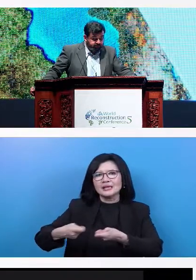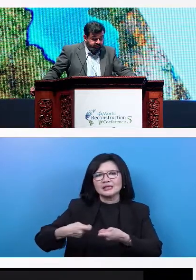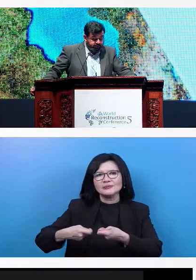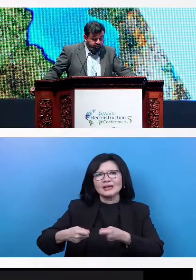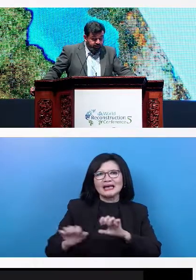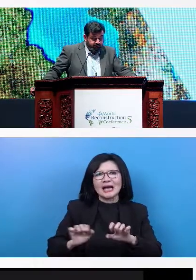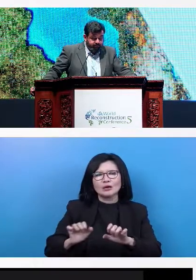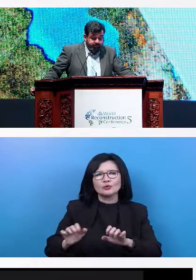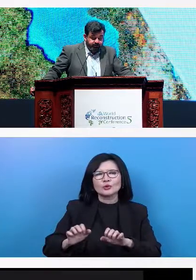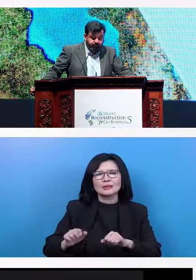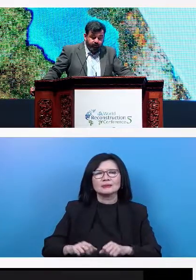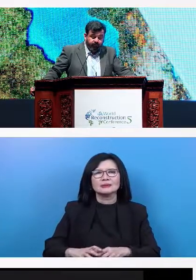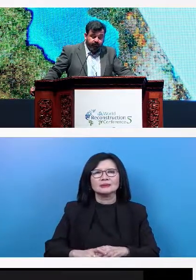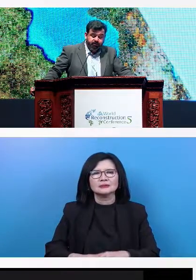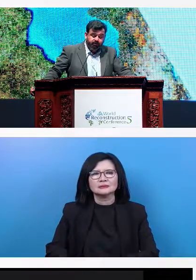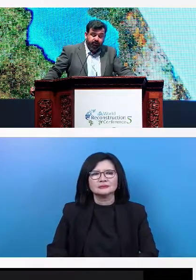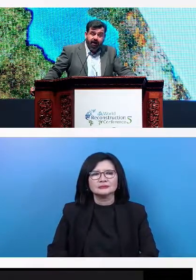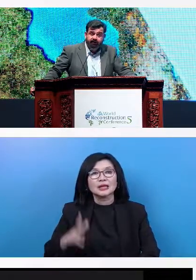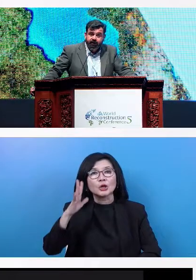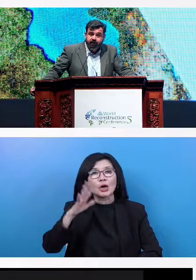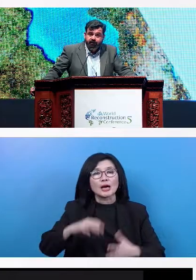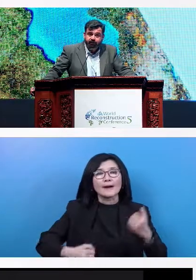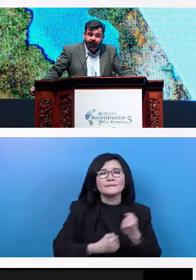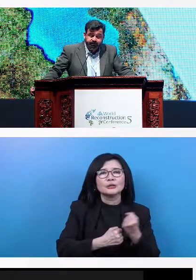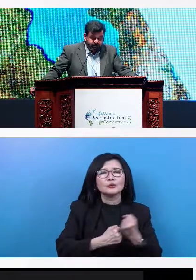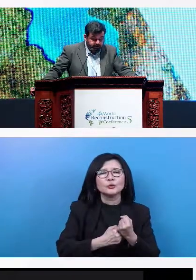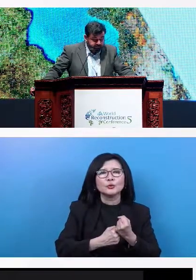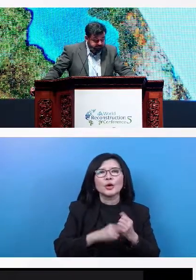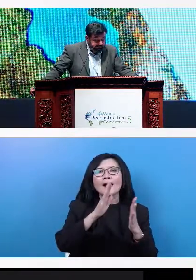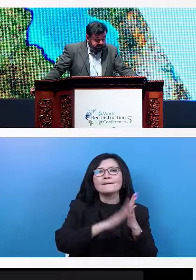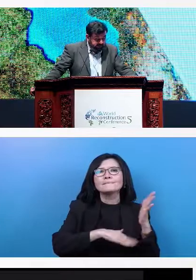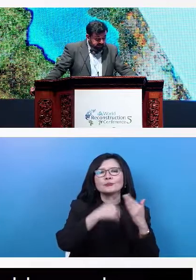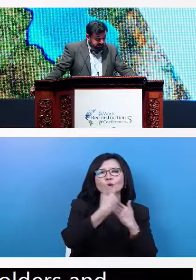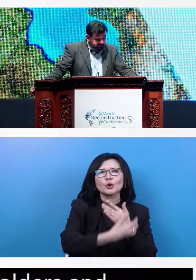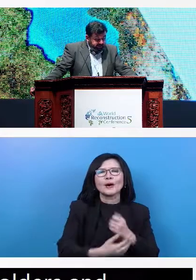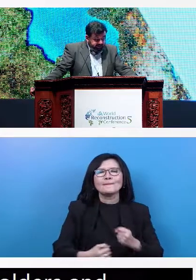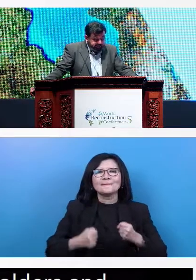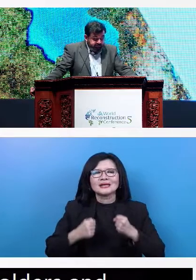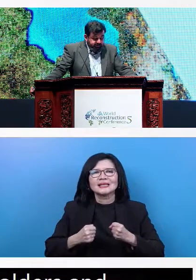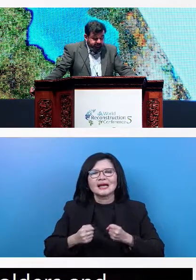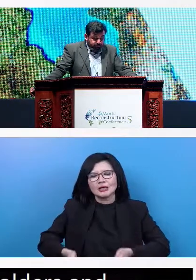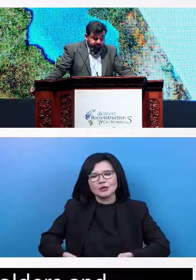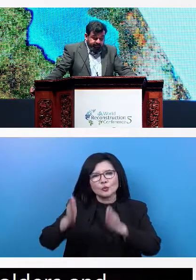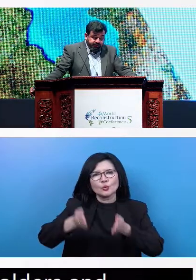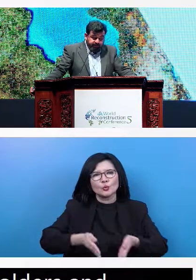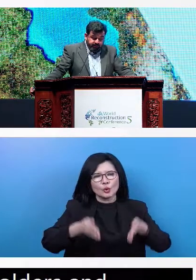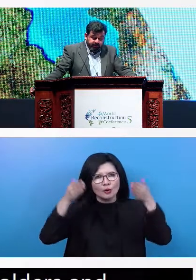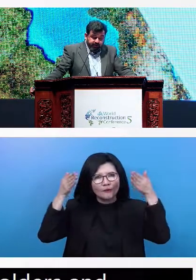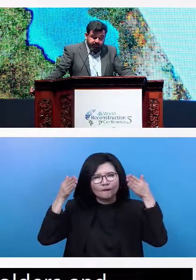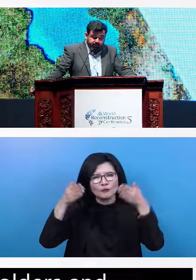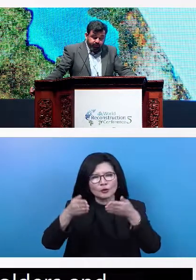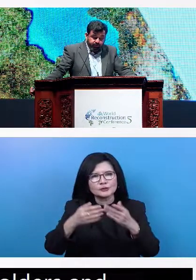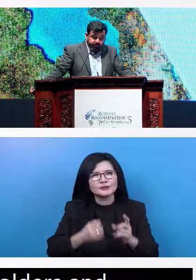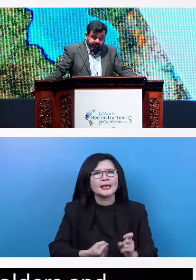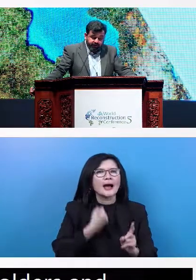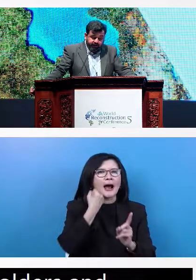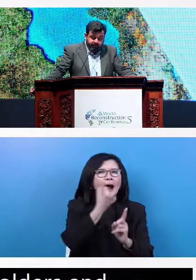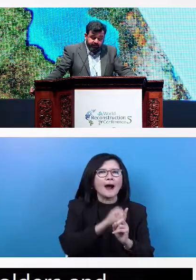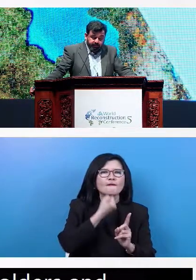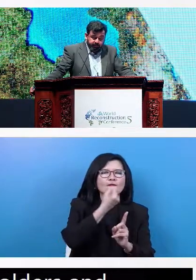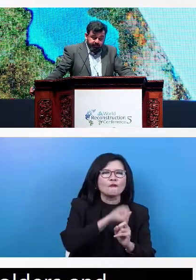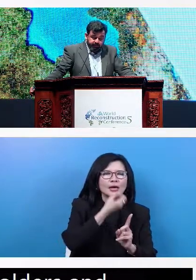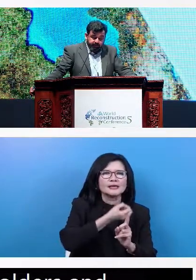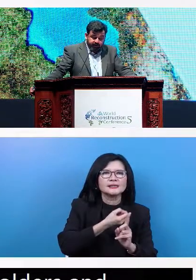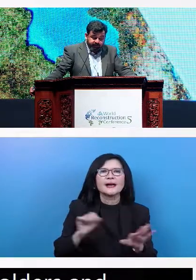Infrastructure Resilience Work Program with a strong focus on advocating for risk reduction. Ajay has previously worked in senior leadership roles in